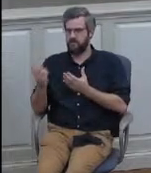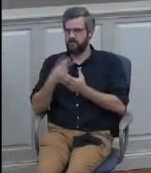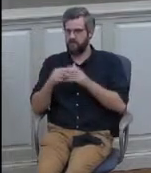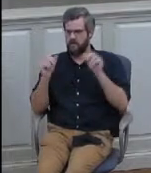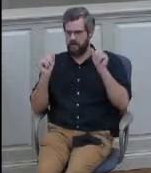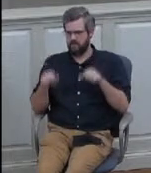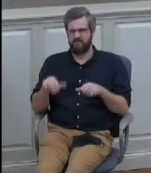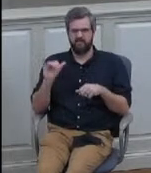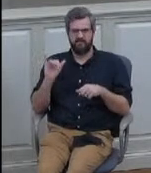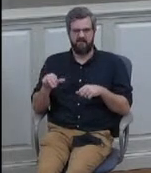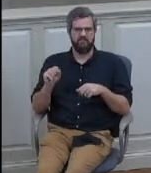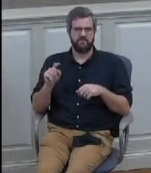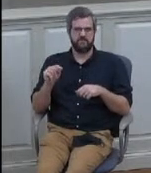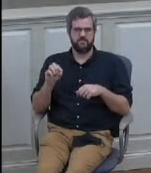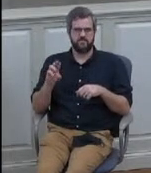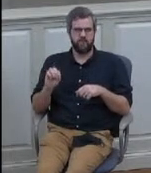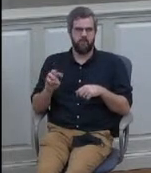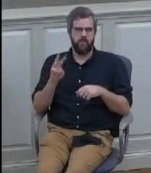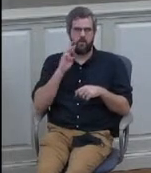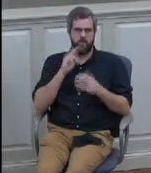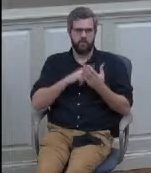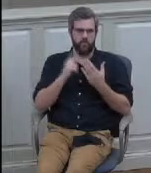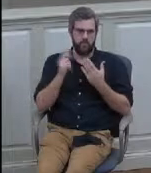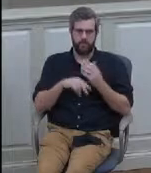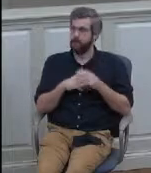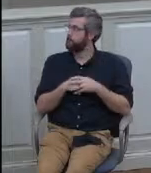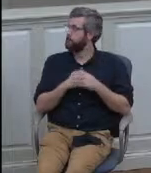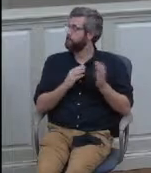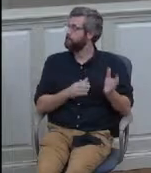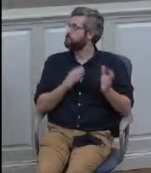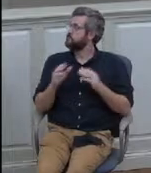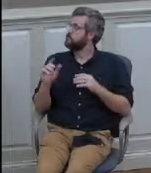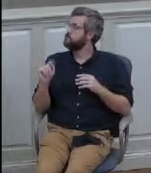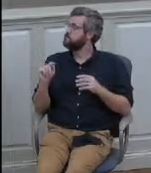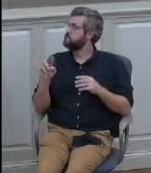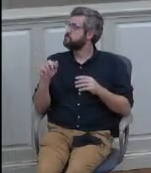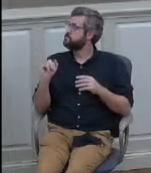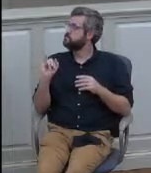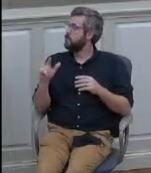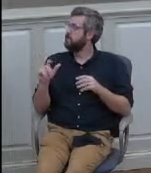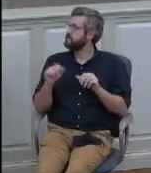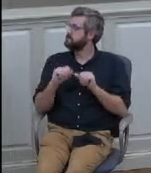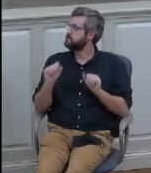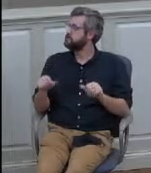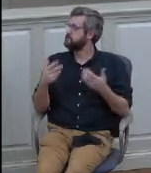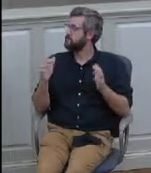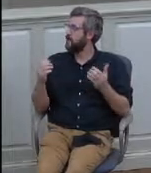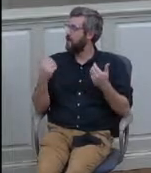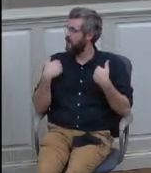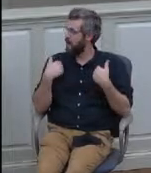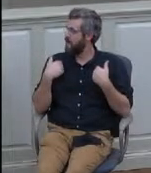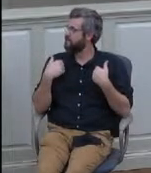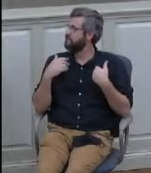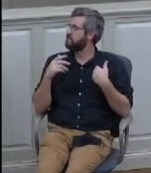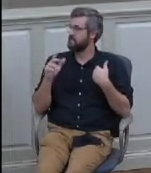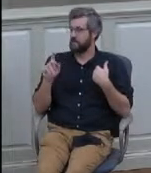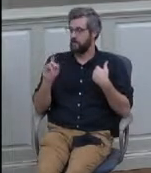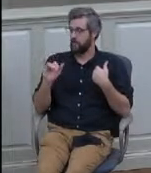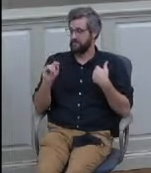on our stormwater program. Trail system. We have encroachment permits at KYTC